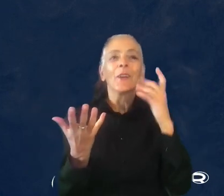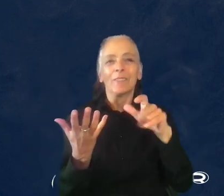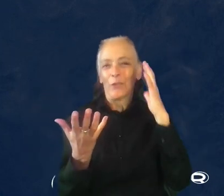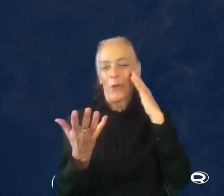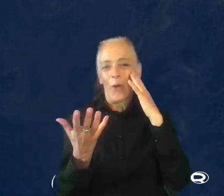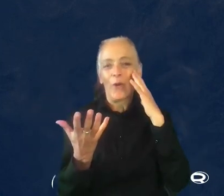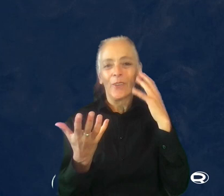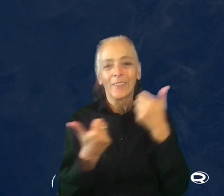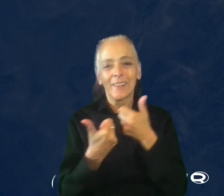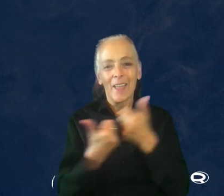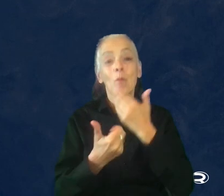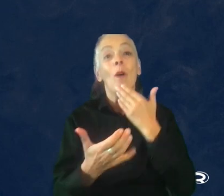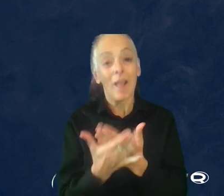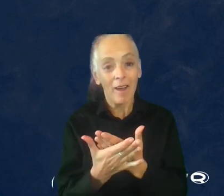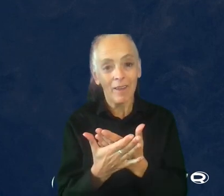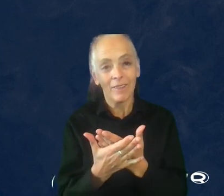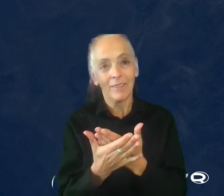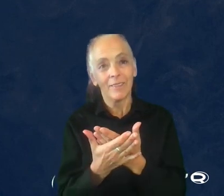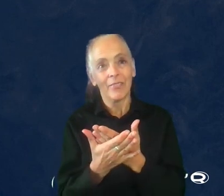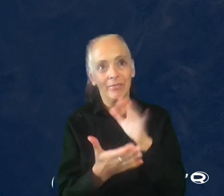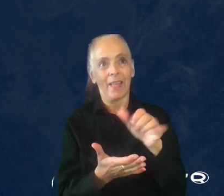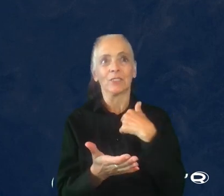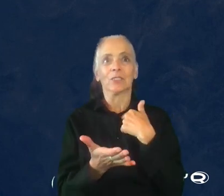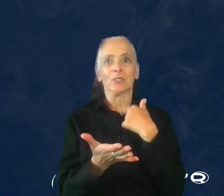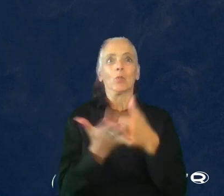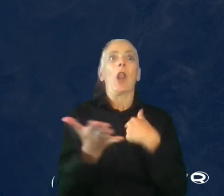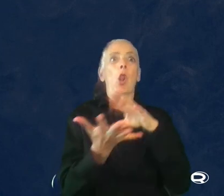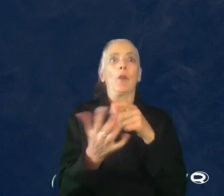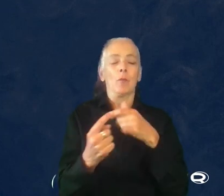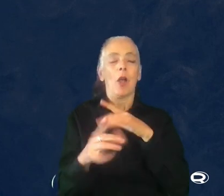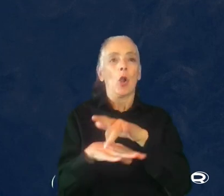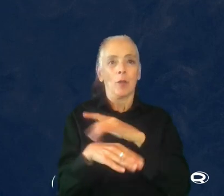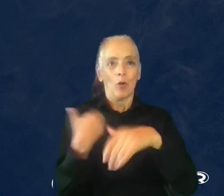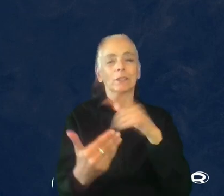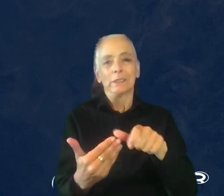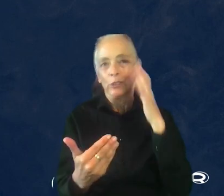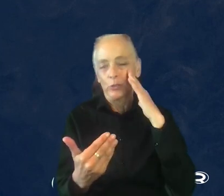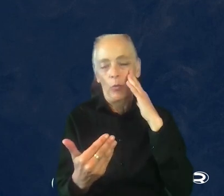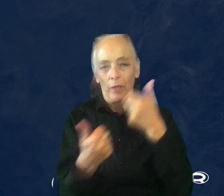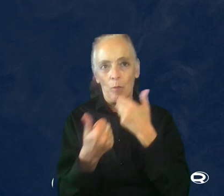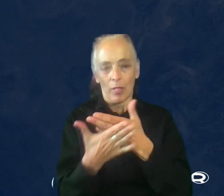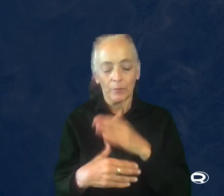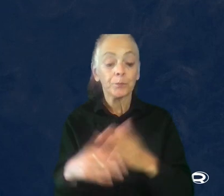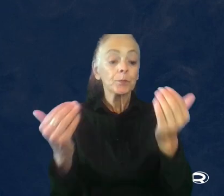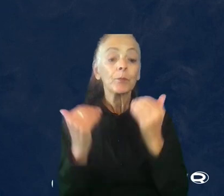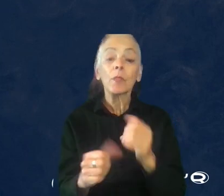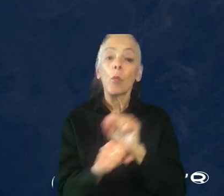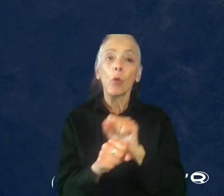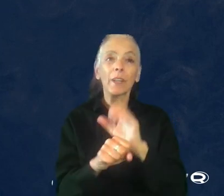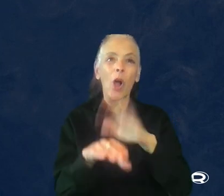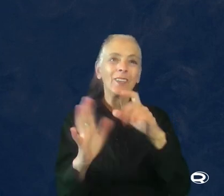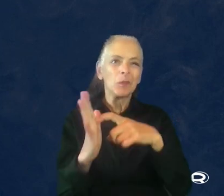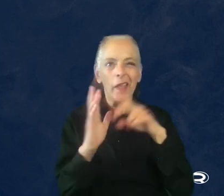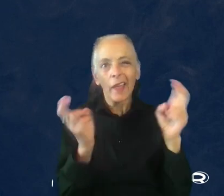uh knowing the game well uh is something i learned from that early process uh working on demand and not